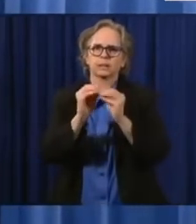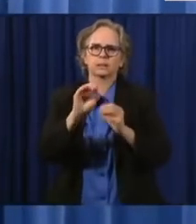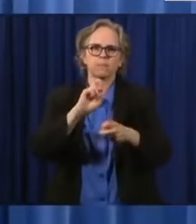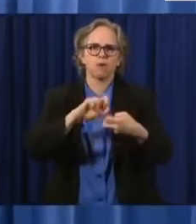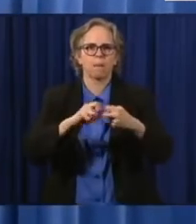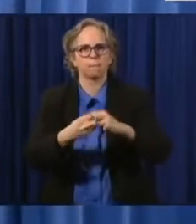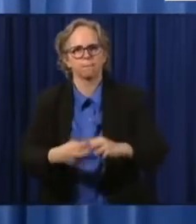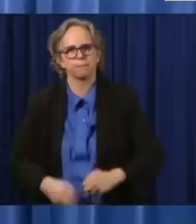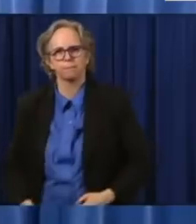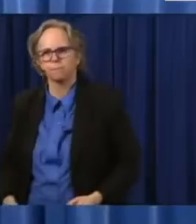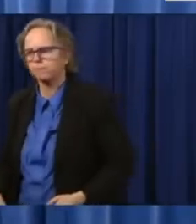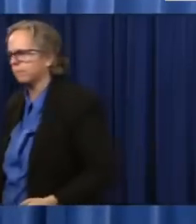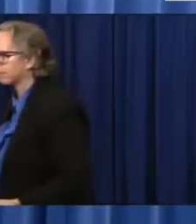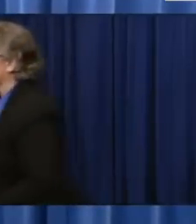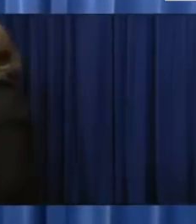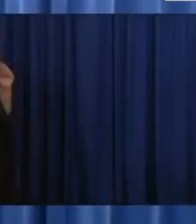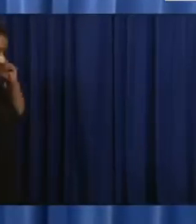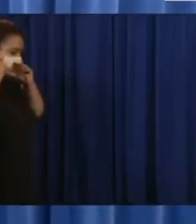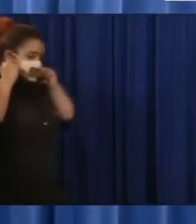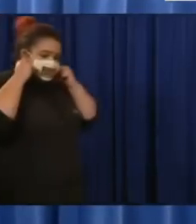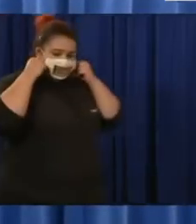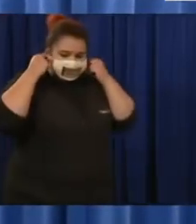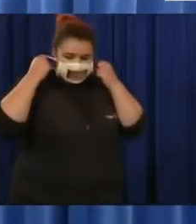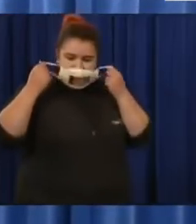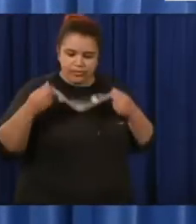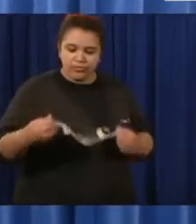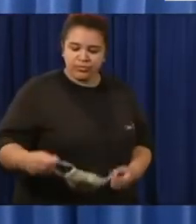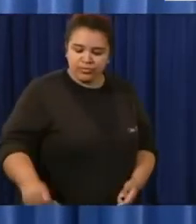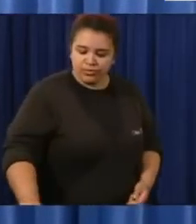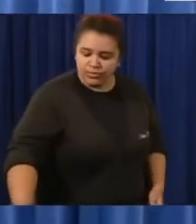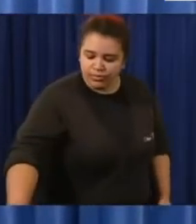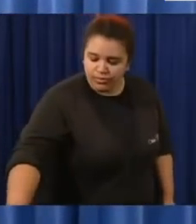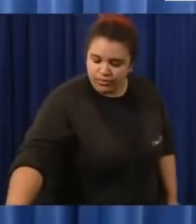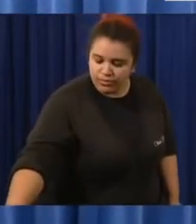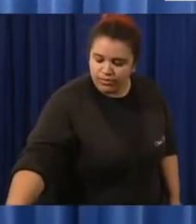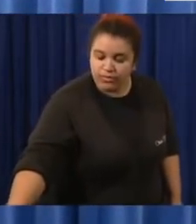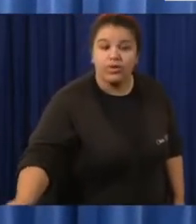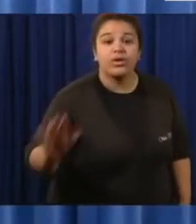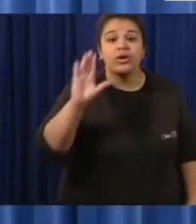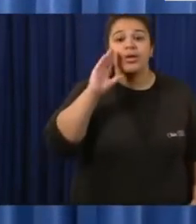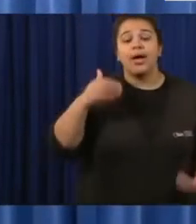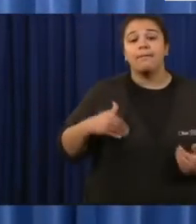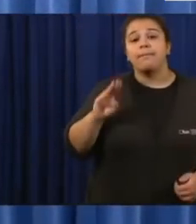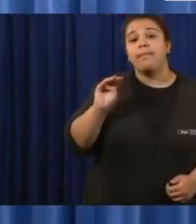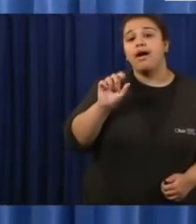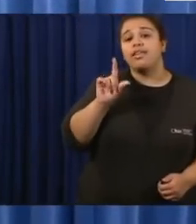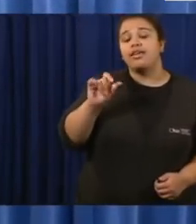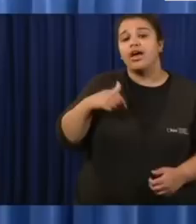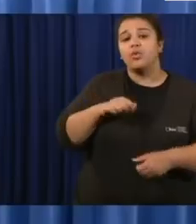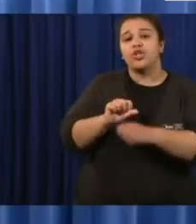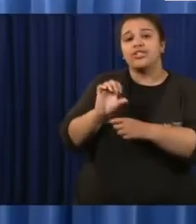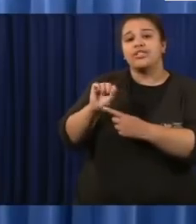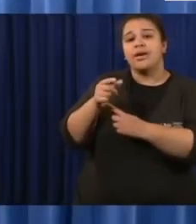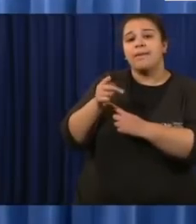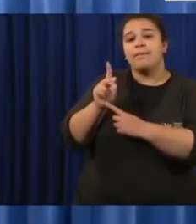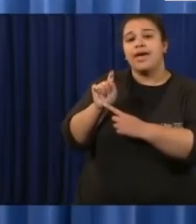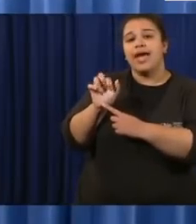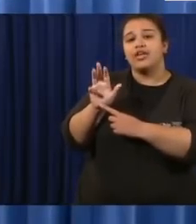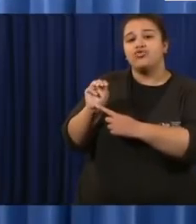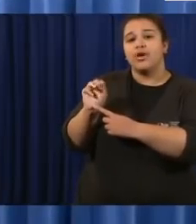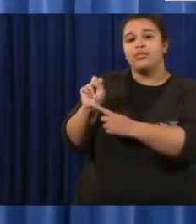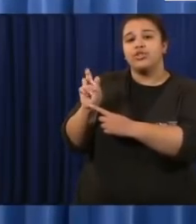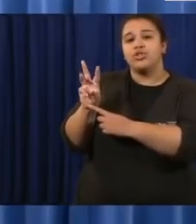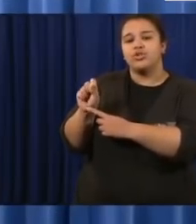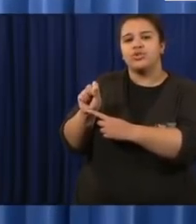Hi, this is Molly Martinez with Spectrum News. Lieutenant Governor, you just said something poignant. You said no law will be as effective as a